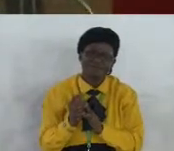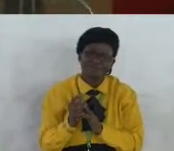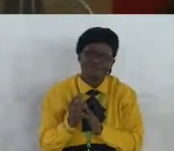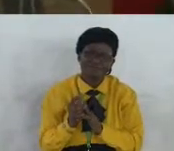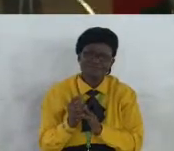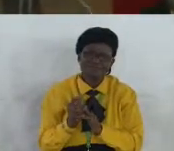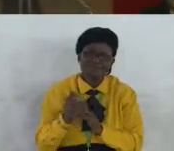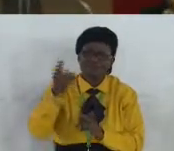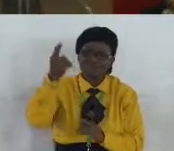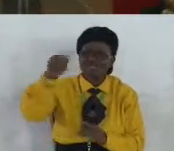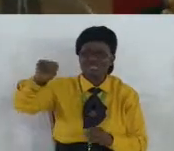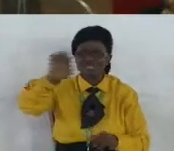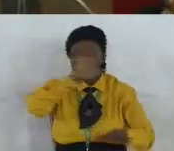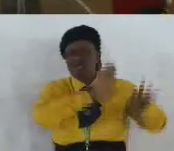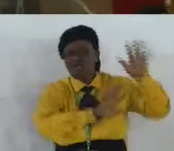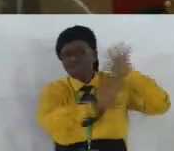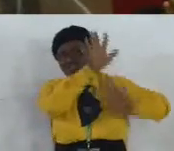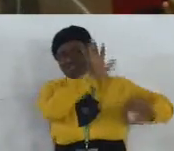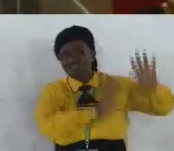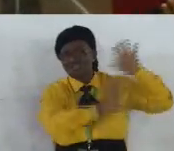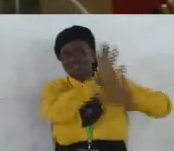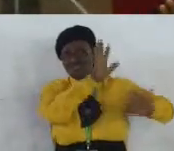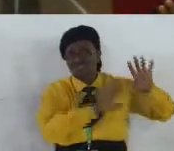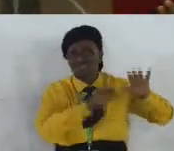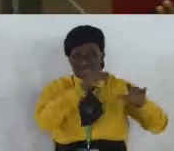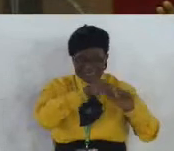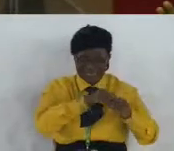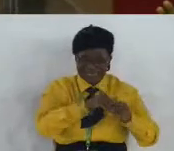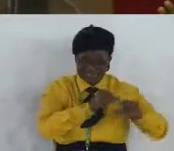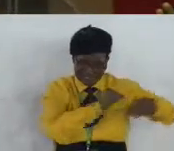The seed inside your body